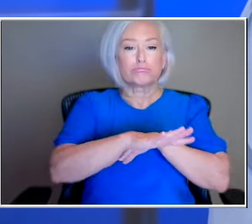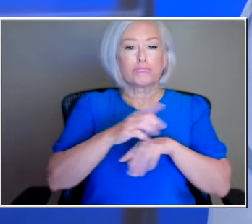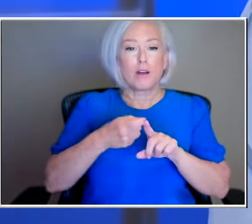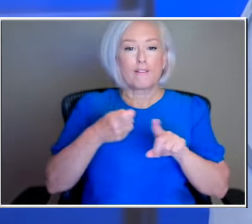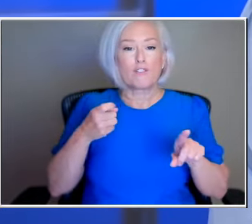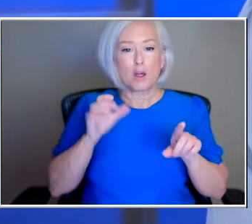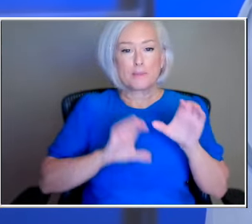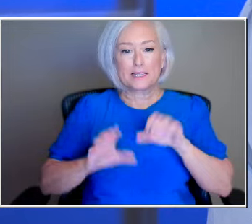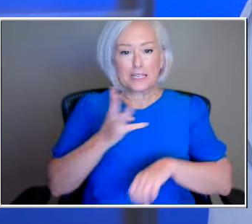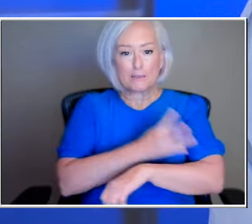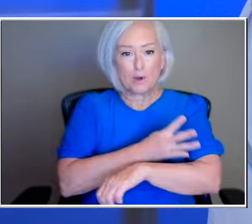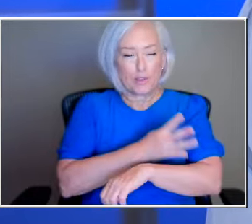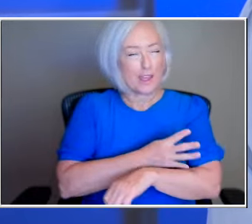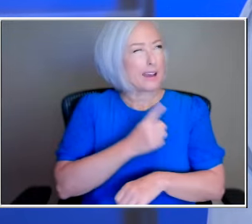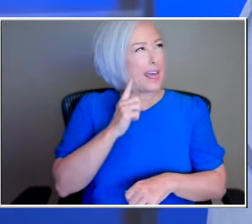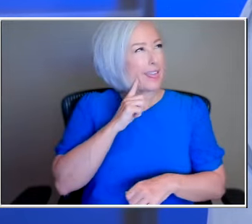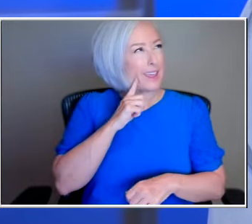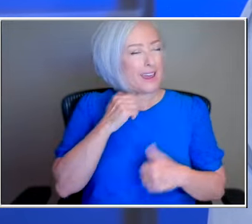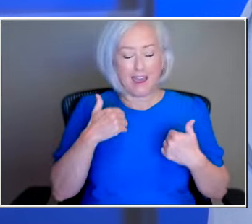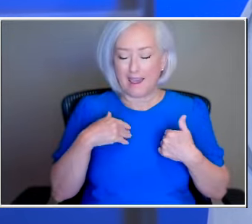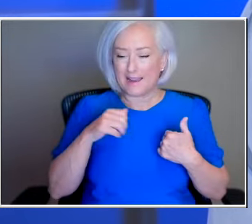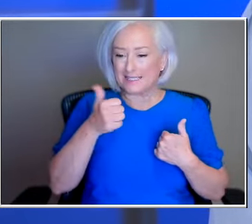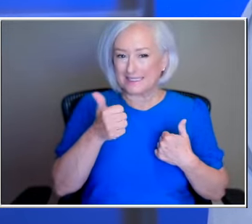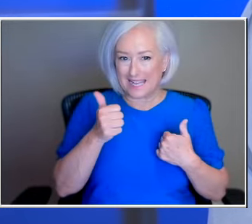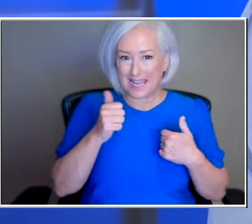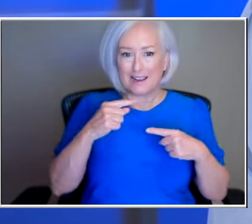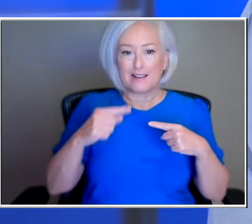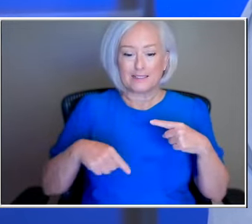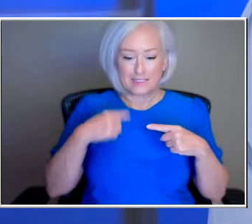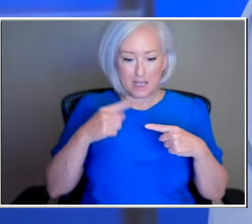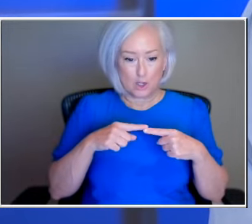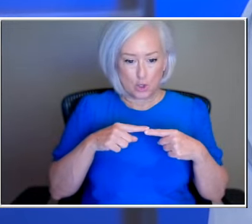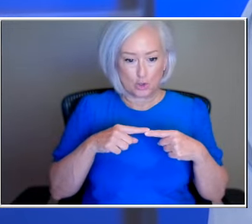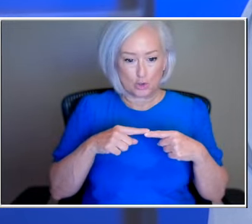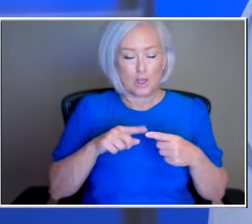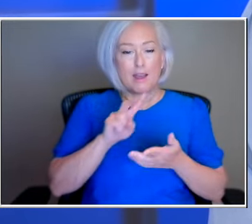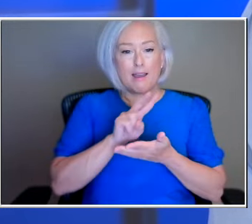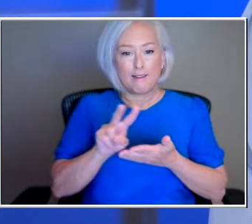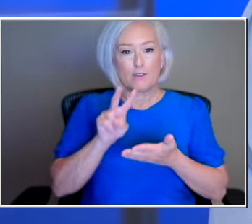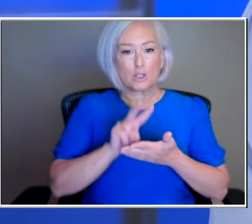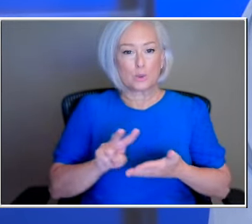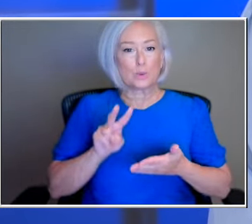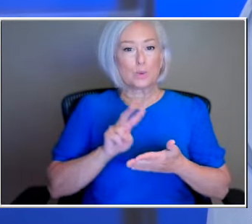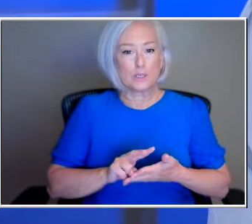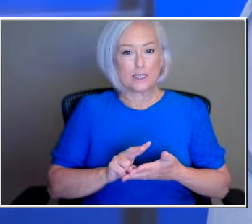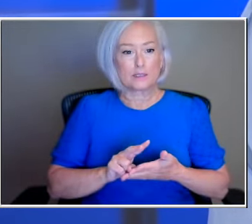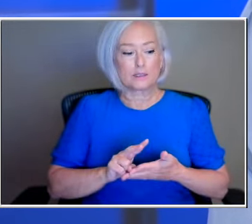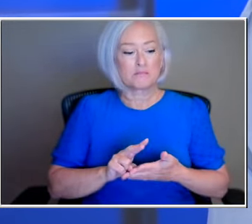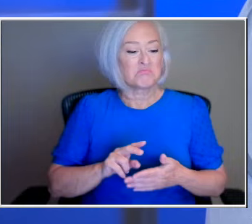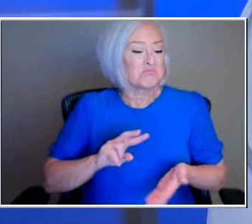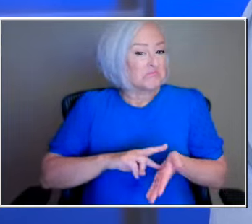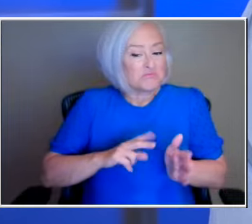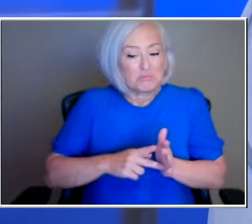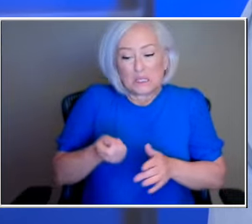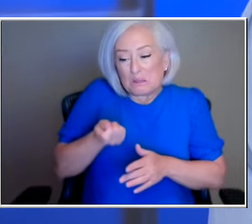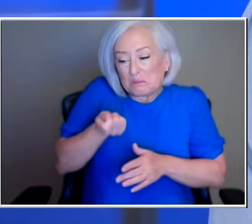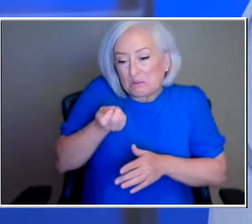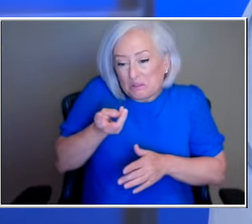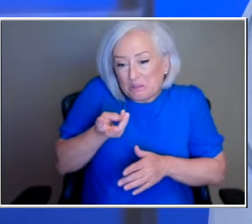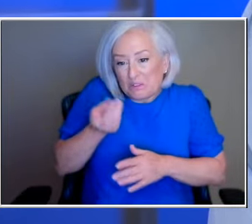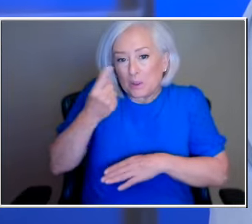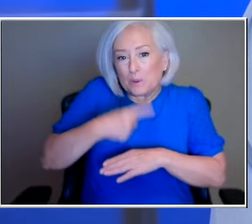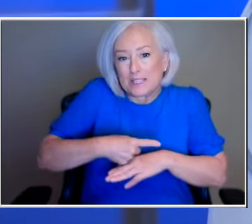10 cycles, and in every 2 weeks, and mostly there were maybe only a couple days that I needed to maybe stay